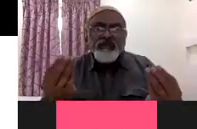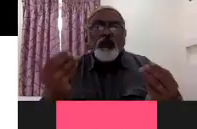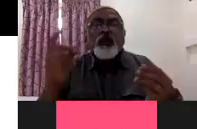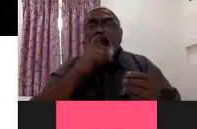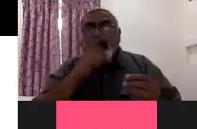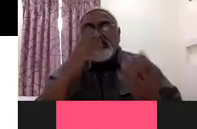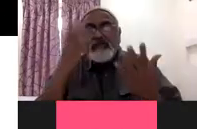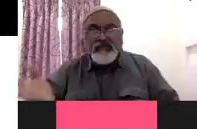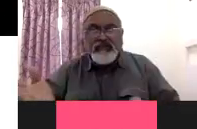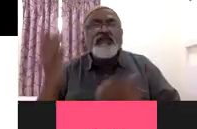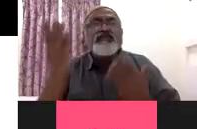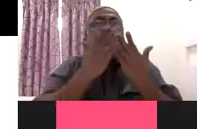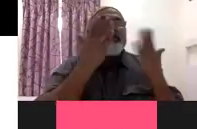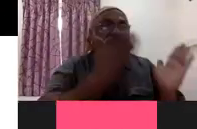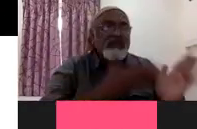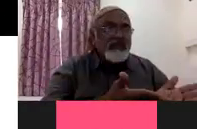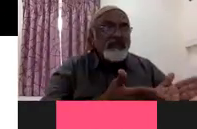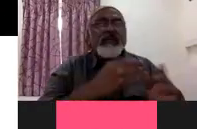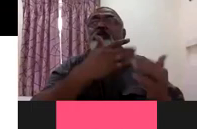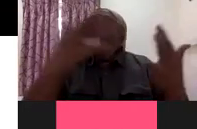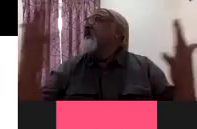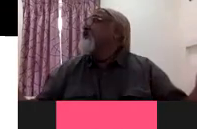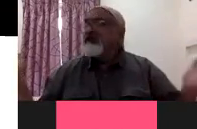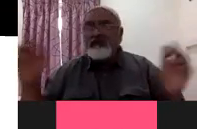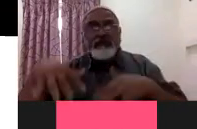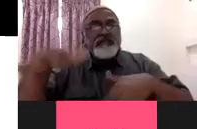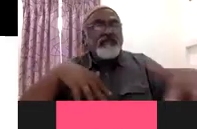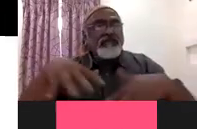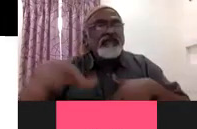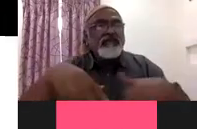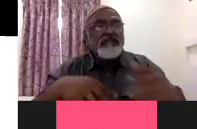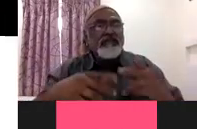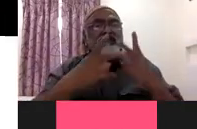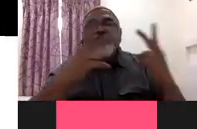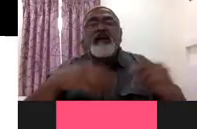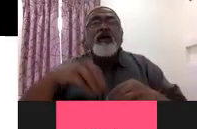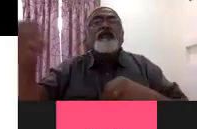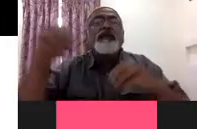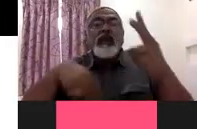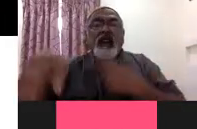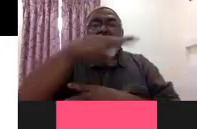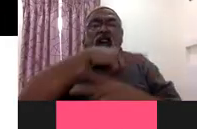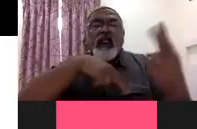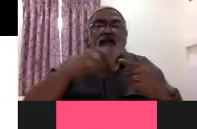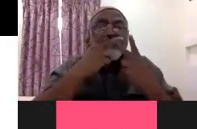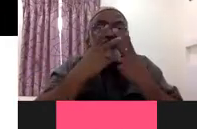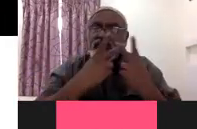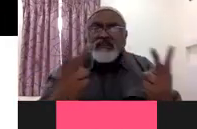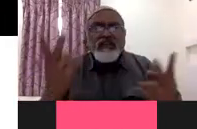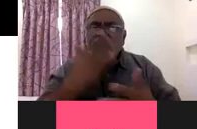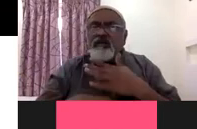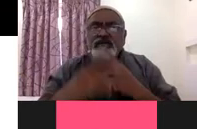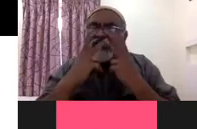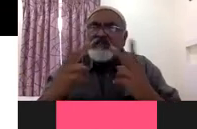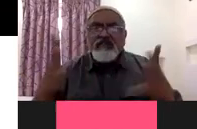school mein, you know, public places mein, jahan par bhi jate hain, hame rarely persons with disabilities